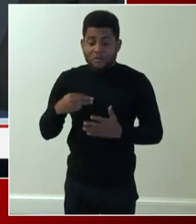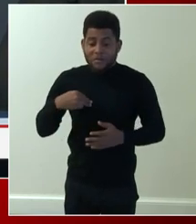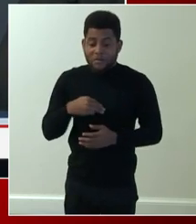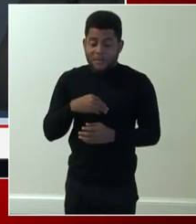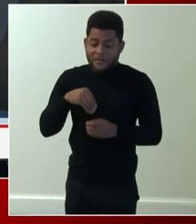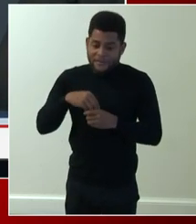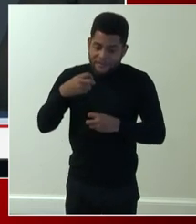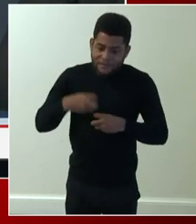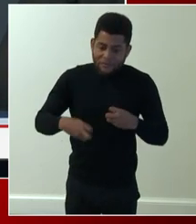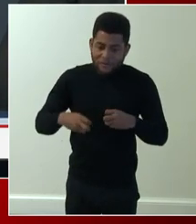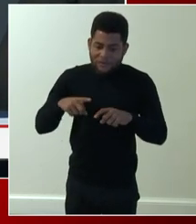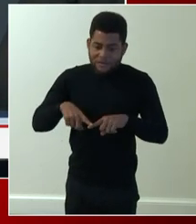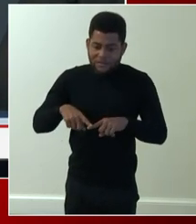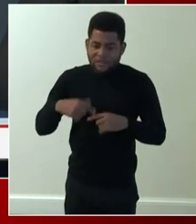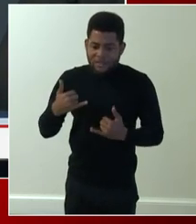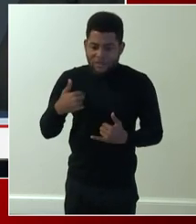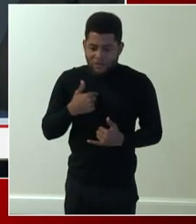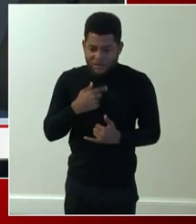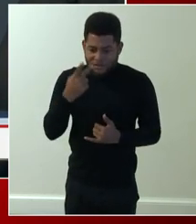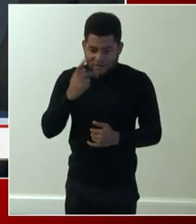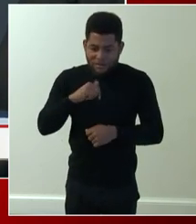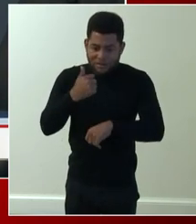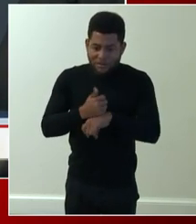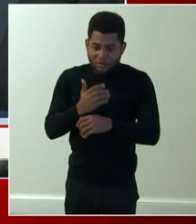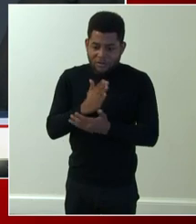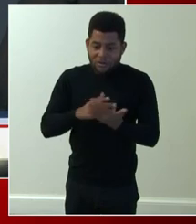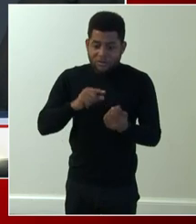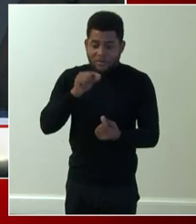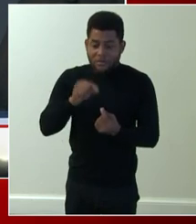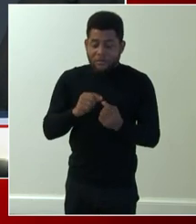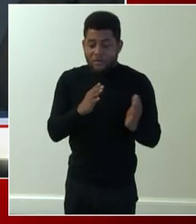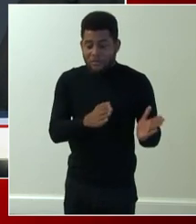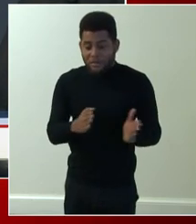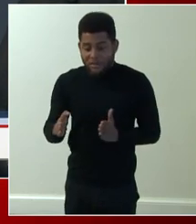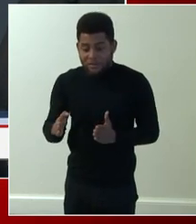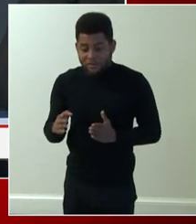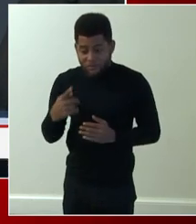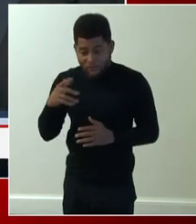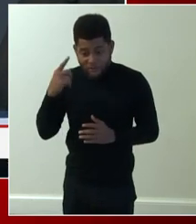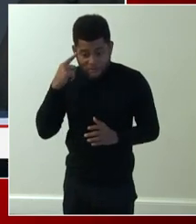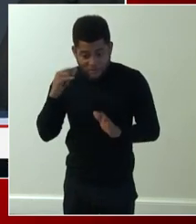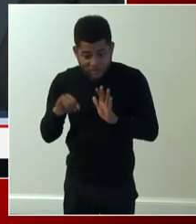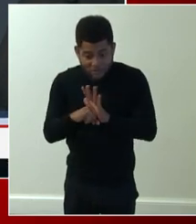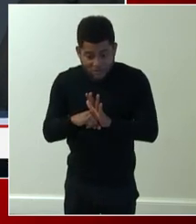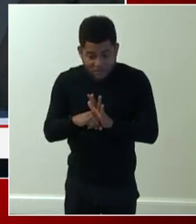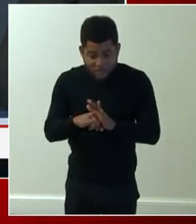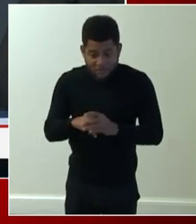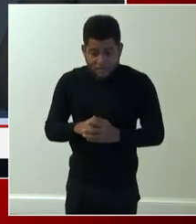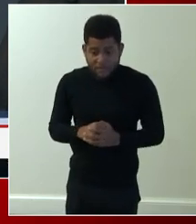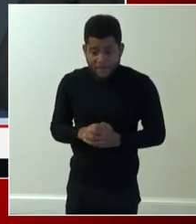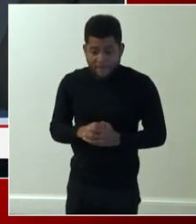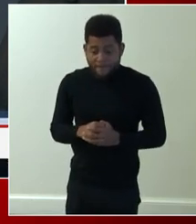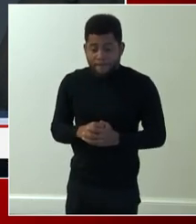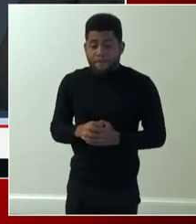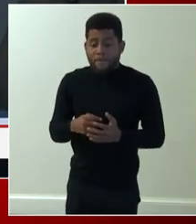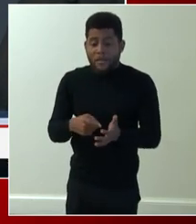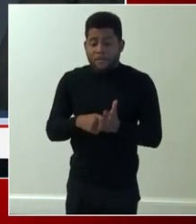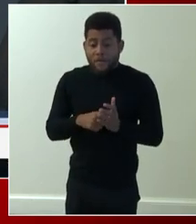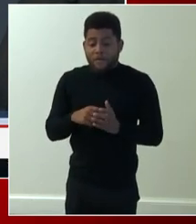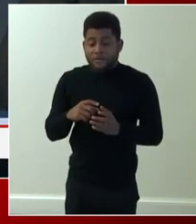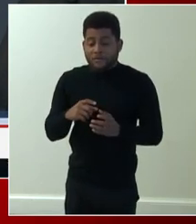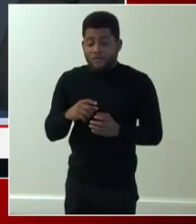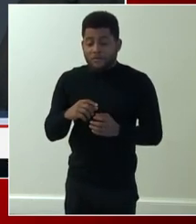you're seeing now is implementing some of those contingency plans. You identified one, which is mandatory overtime, which does stretch people